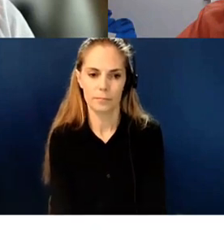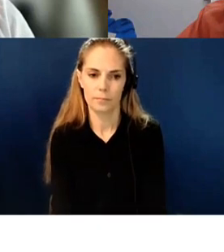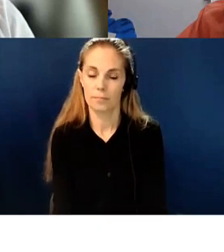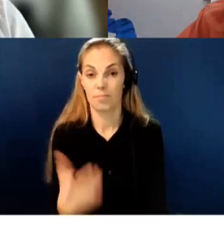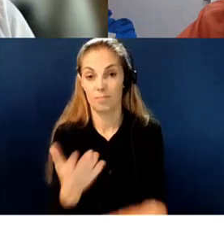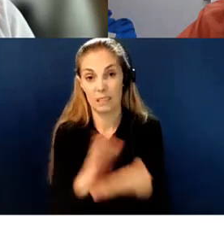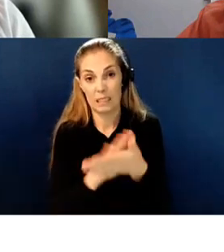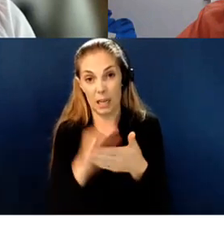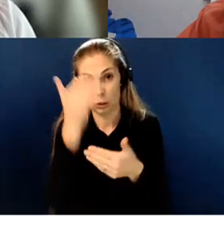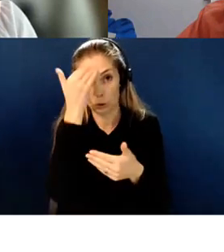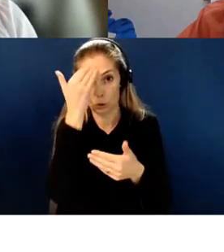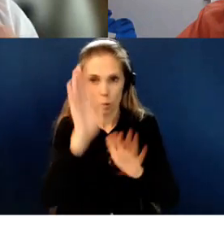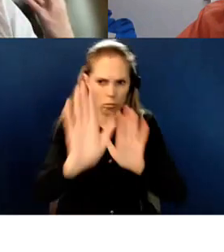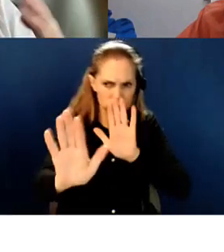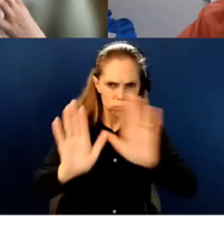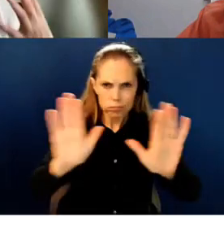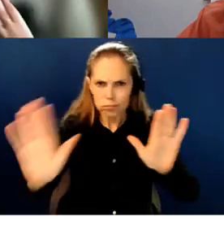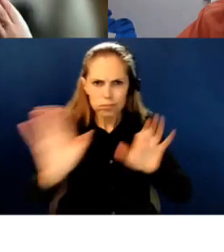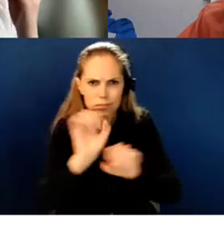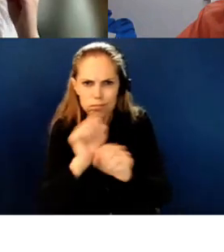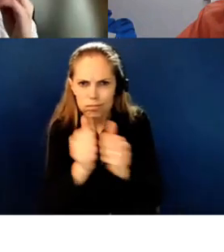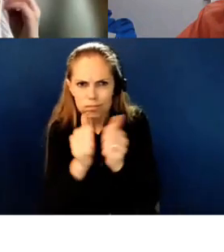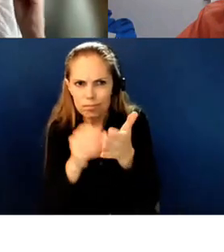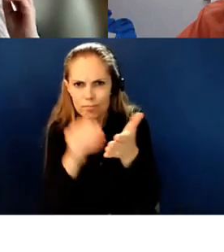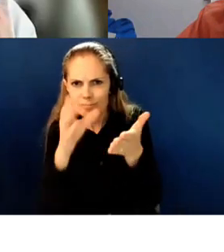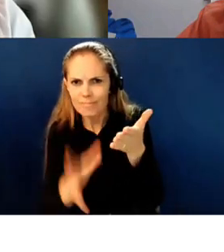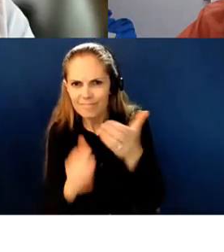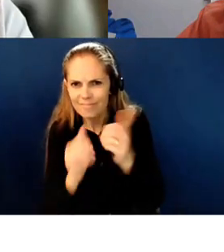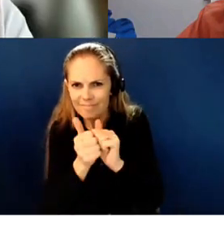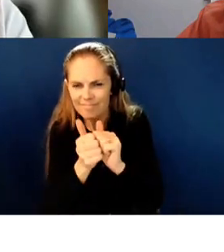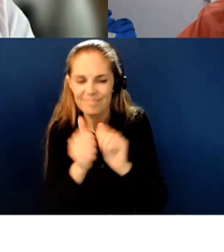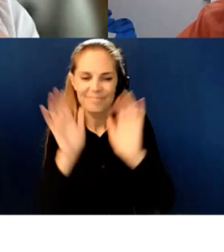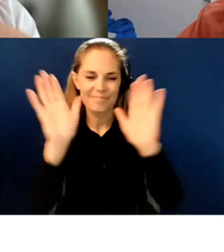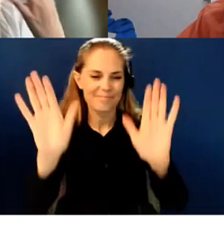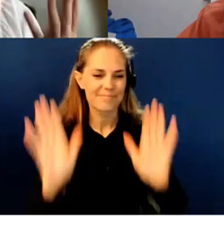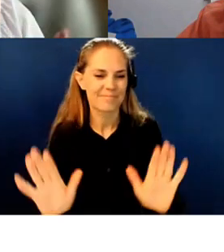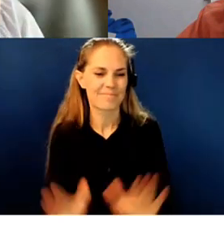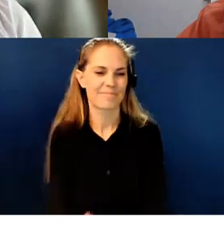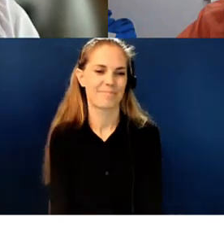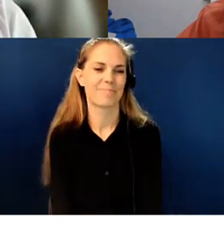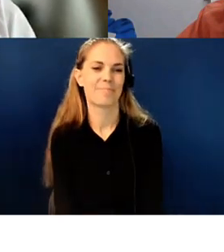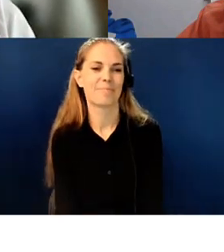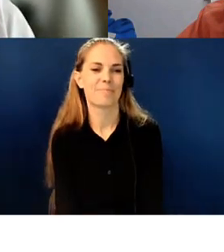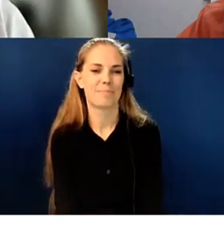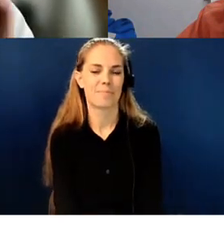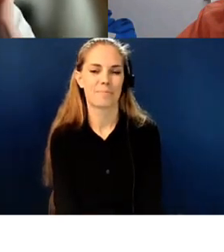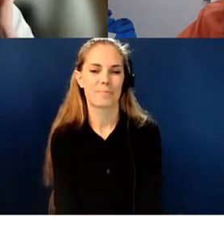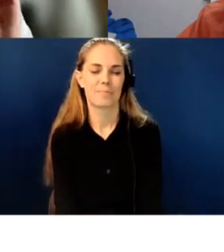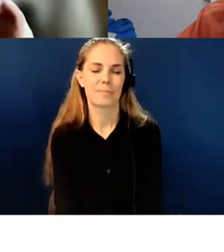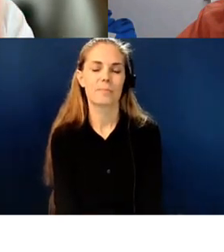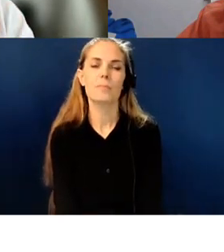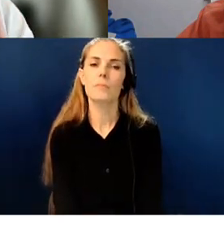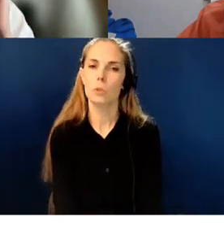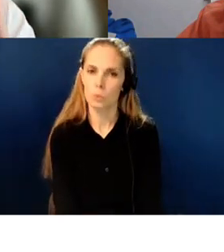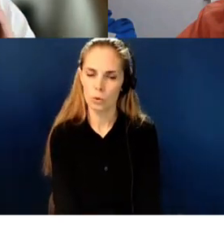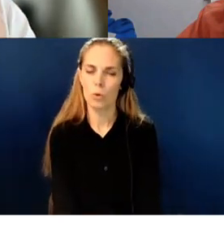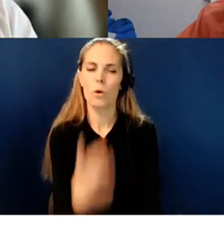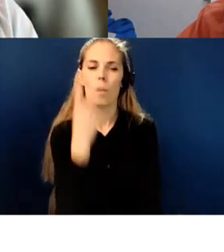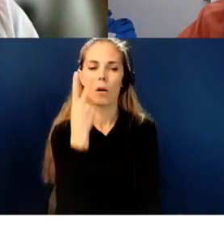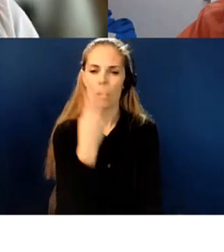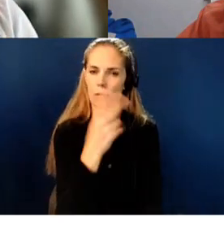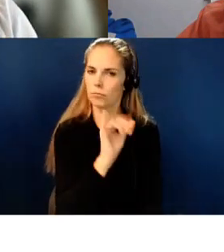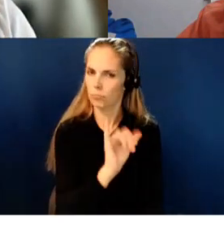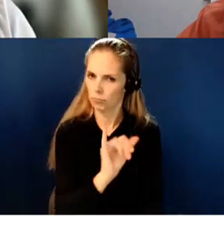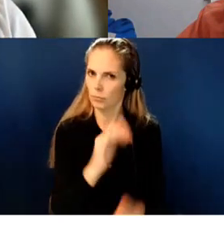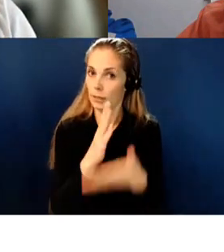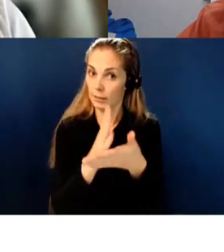Fantastic. Okay, now that we have sort of gotten some idea that some of you are already using the tool, so please don't forget, share